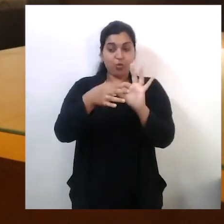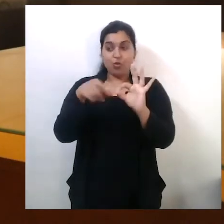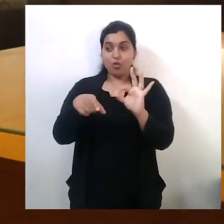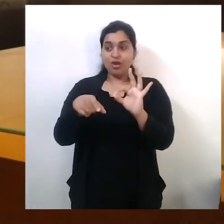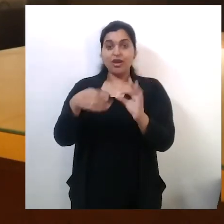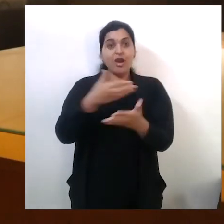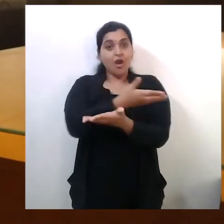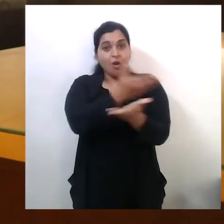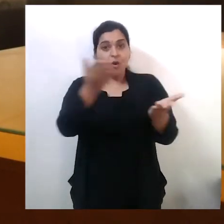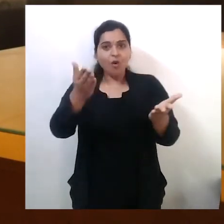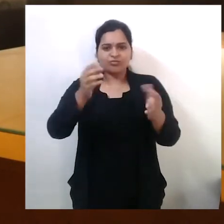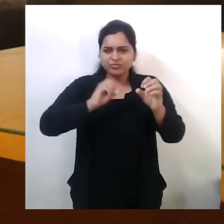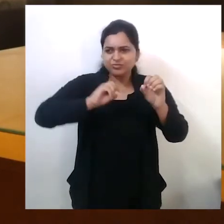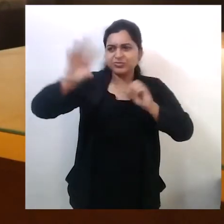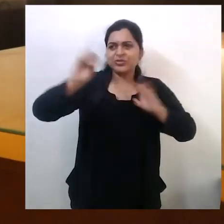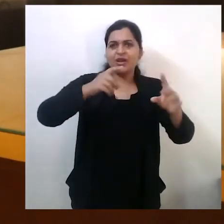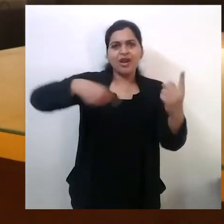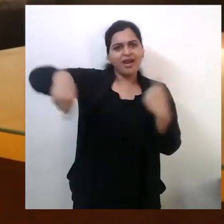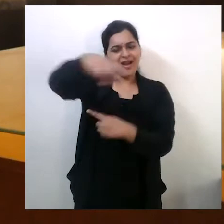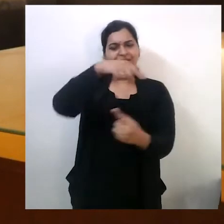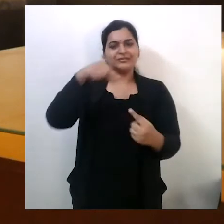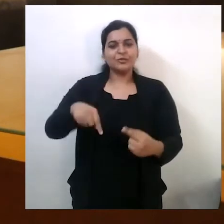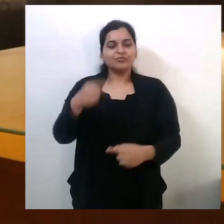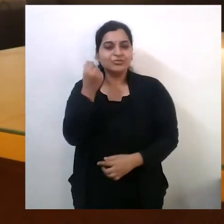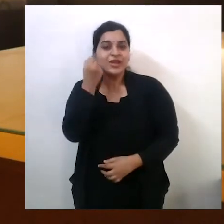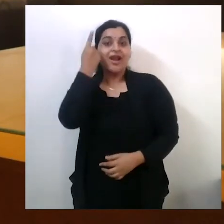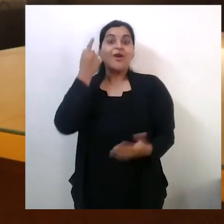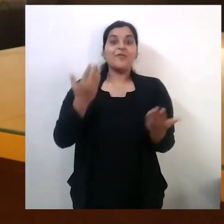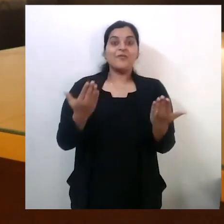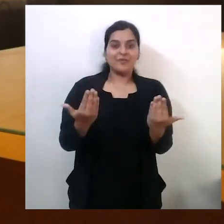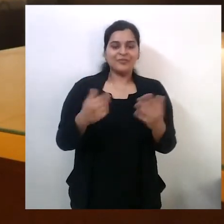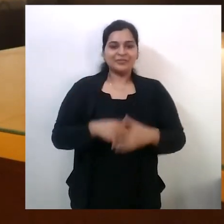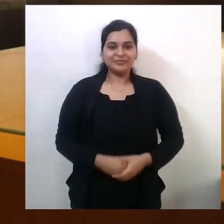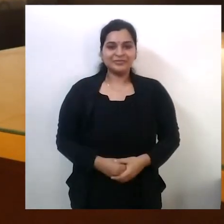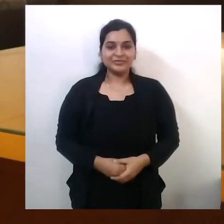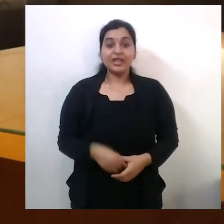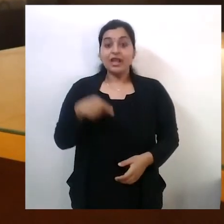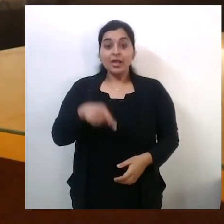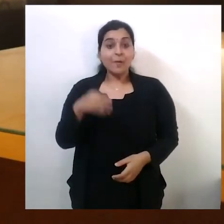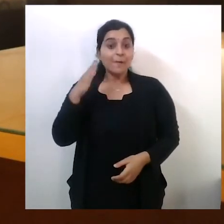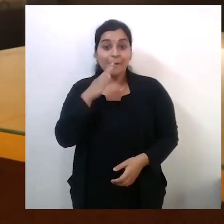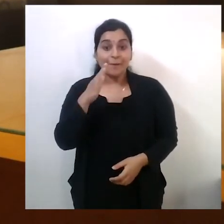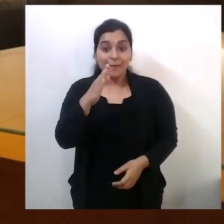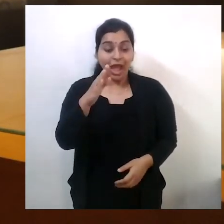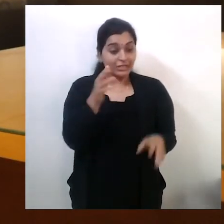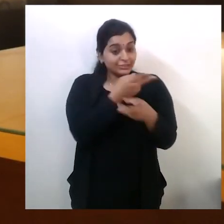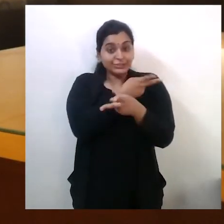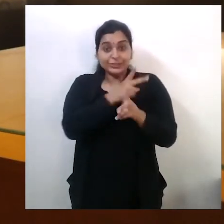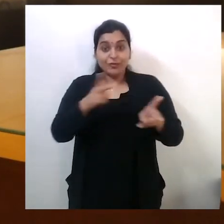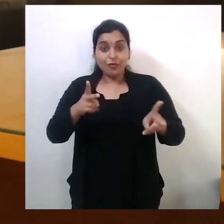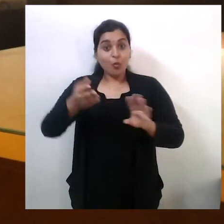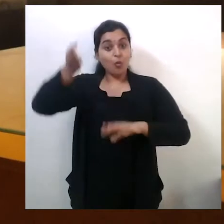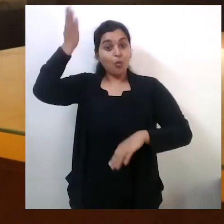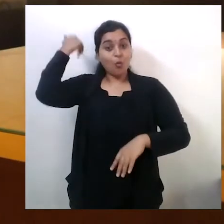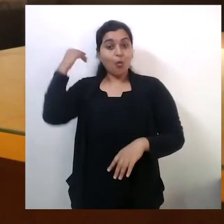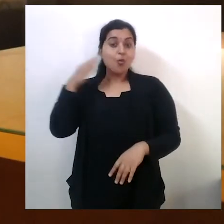contemporary message that is relevant even today. So which is why this composition